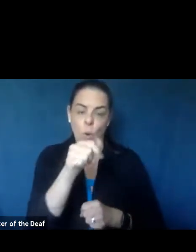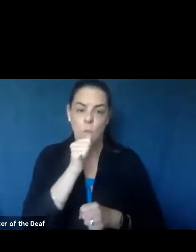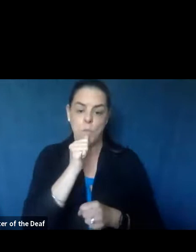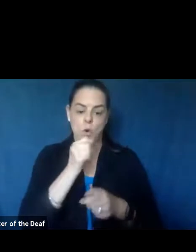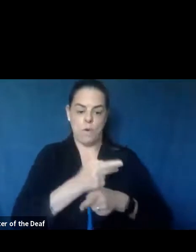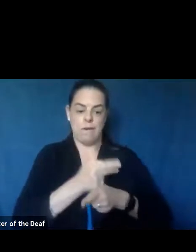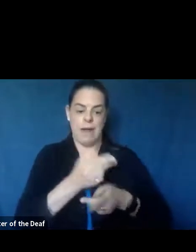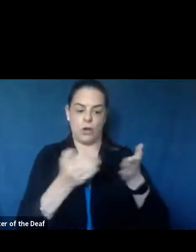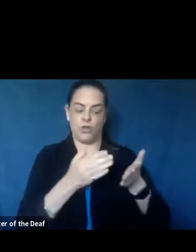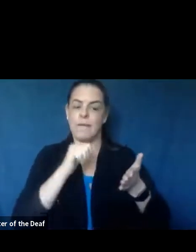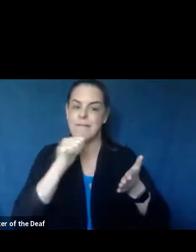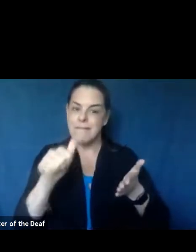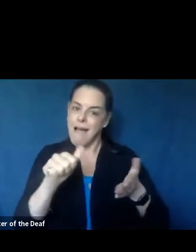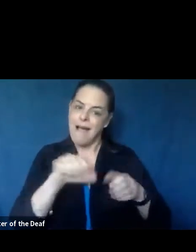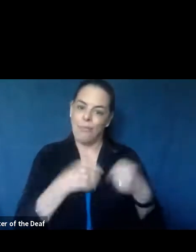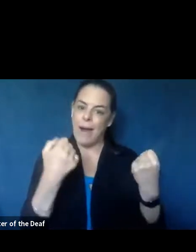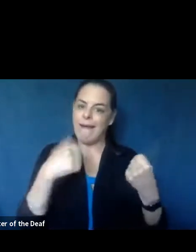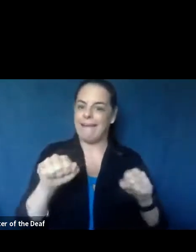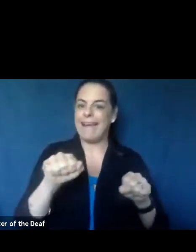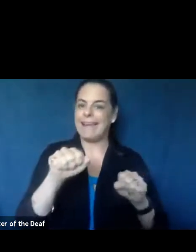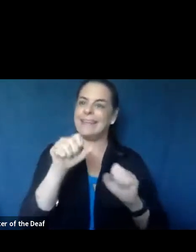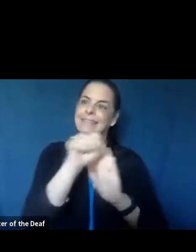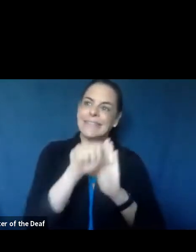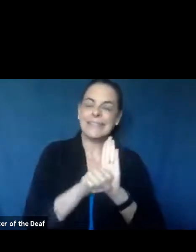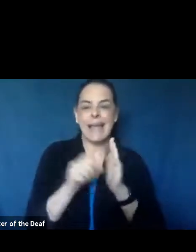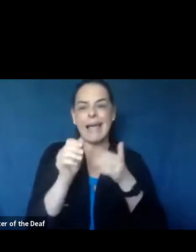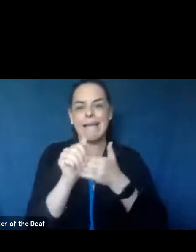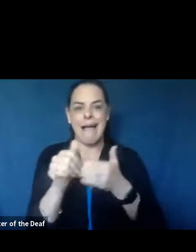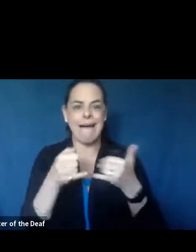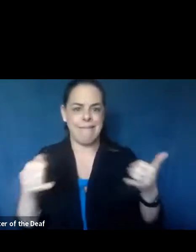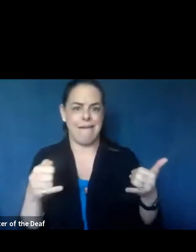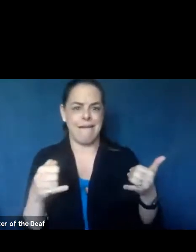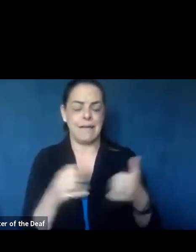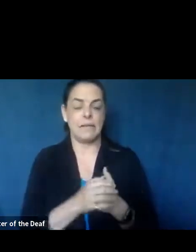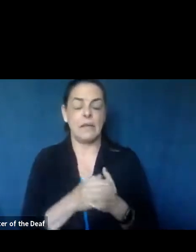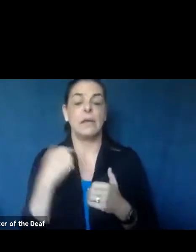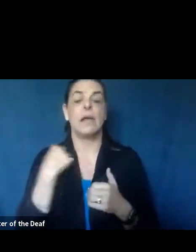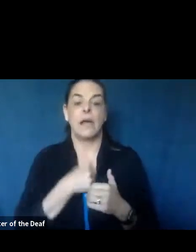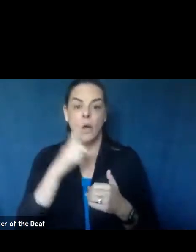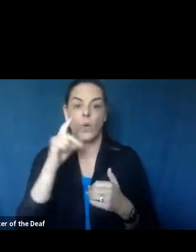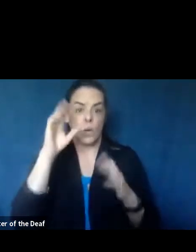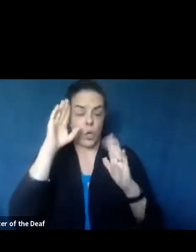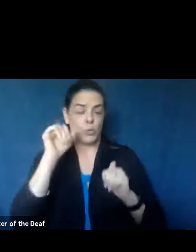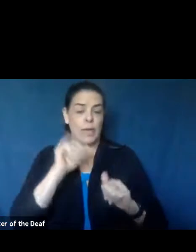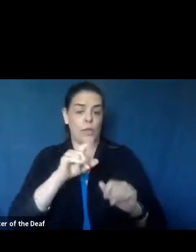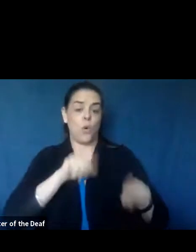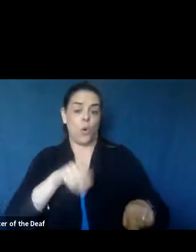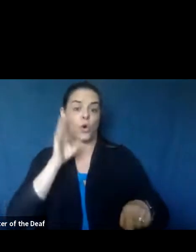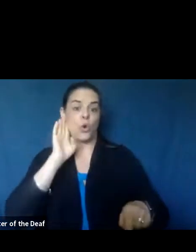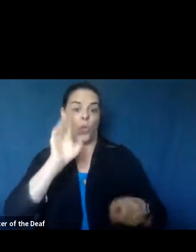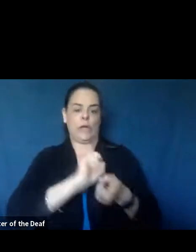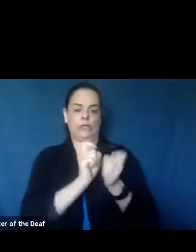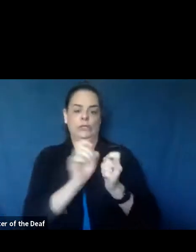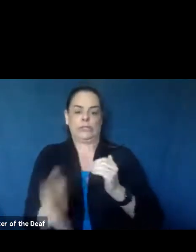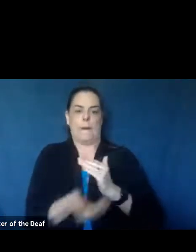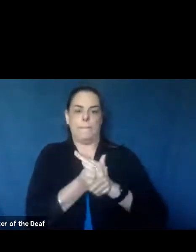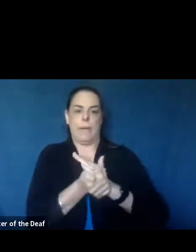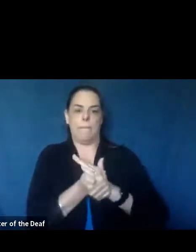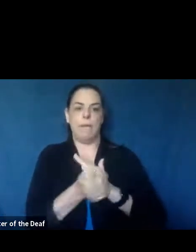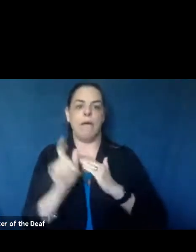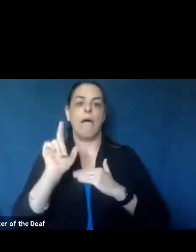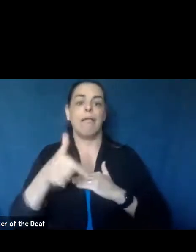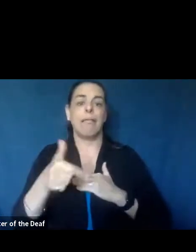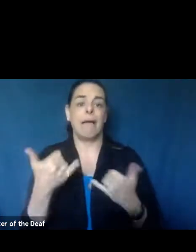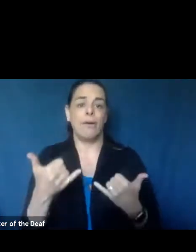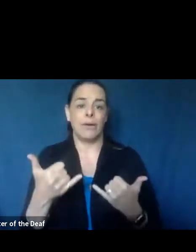in violation of any of the state guidance. We do anticipate an amendment to this order going out later today that will cover